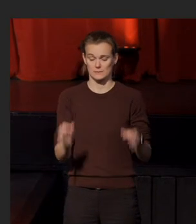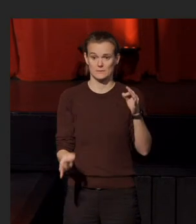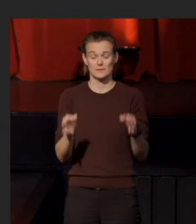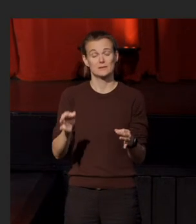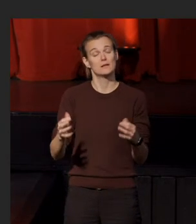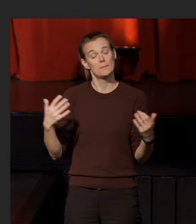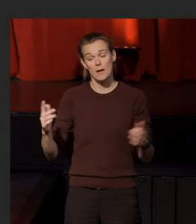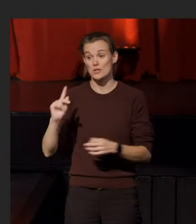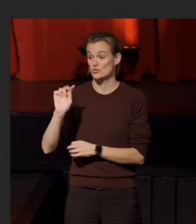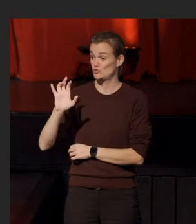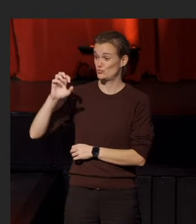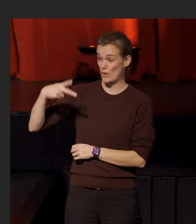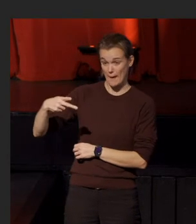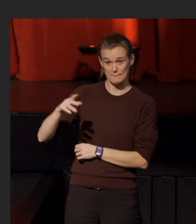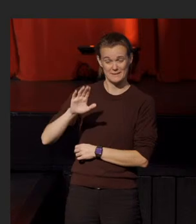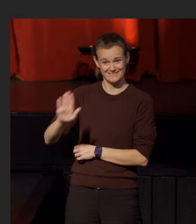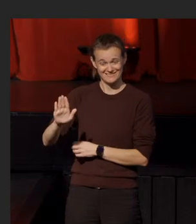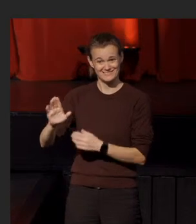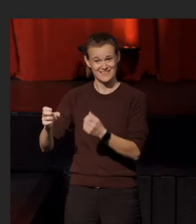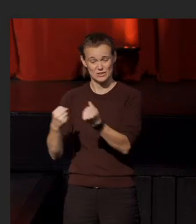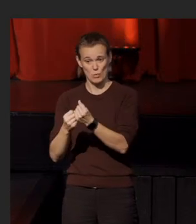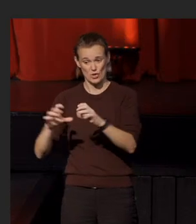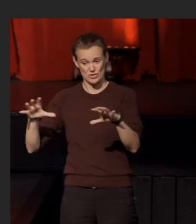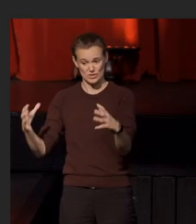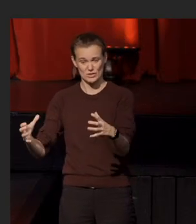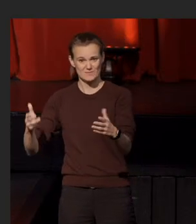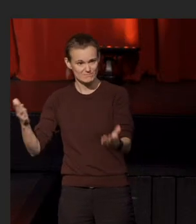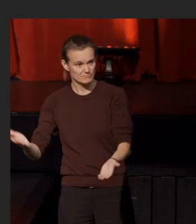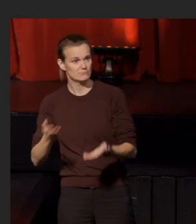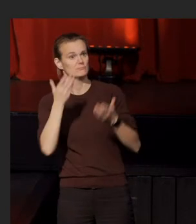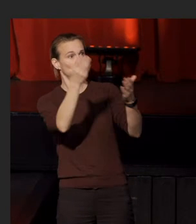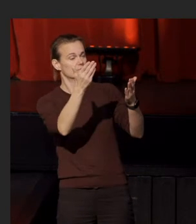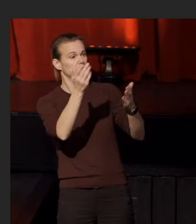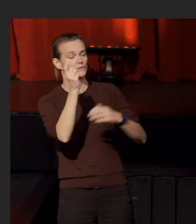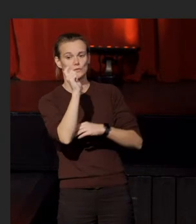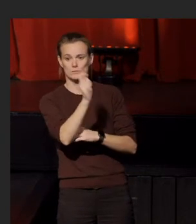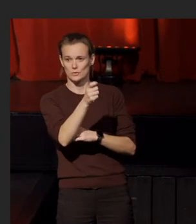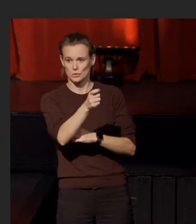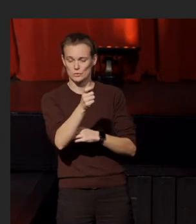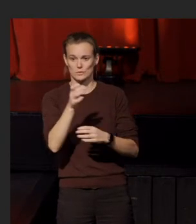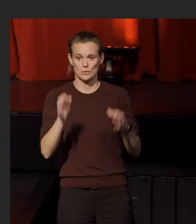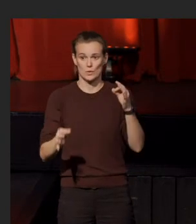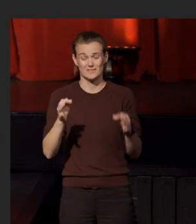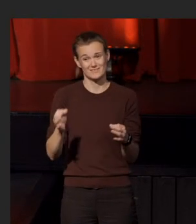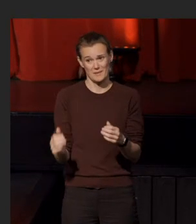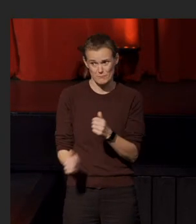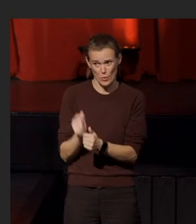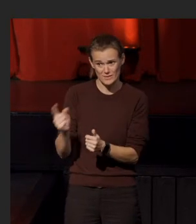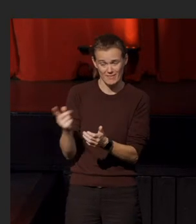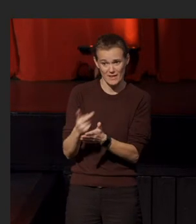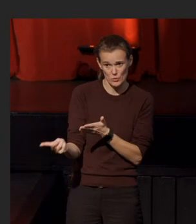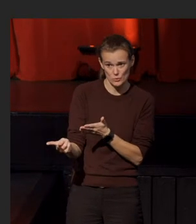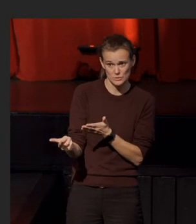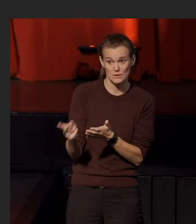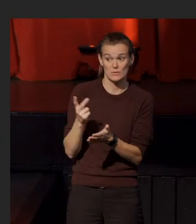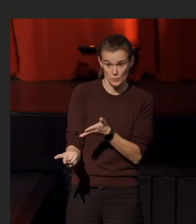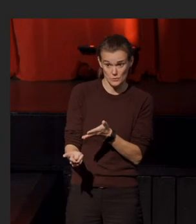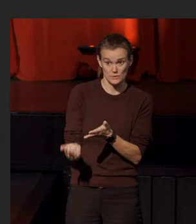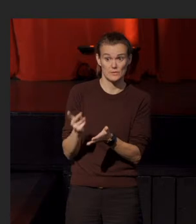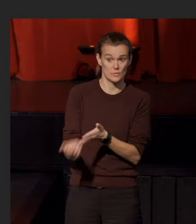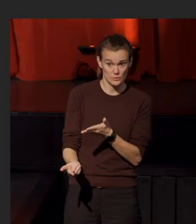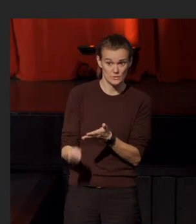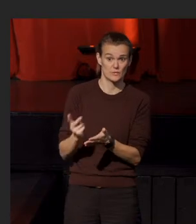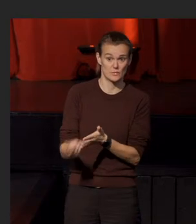and his supporters bring their case to the courts, in over 60 cases, they lose because their case could not sustain